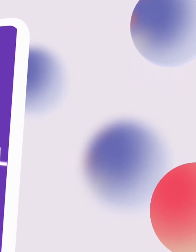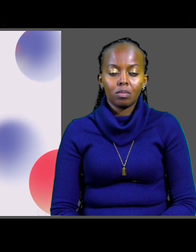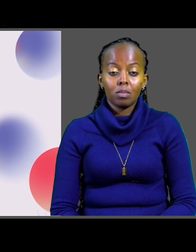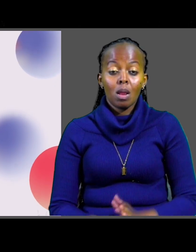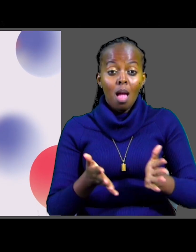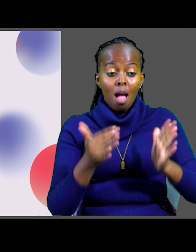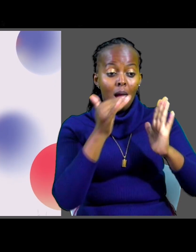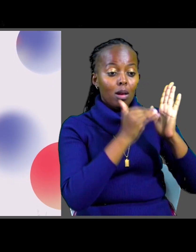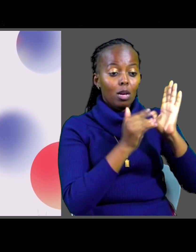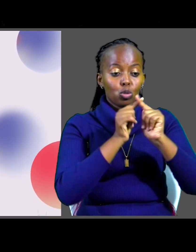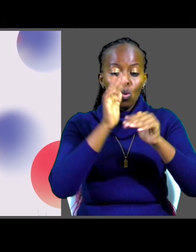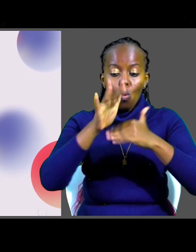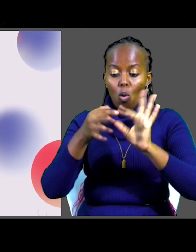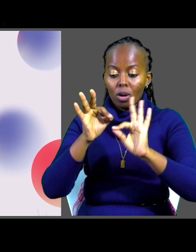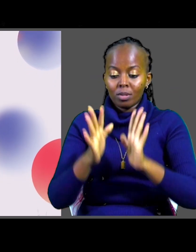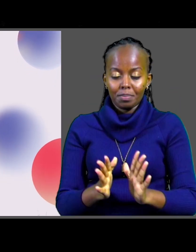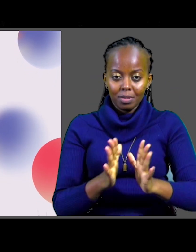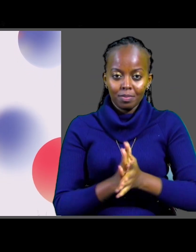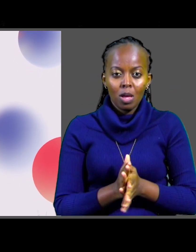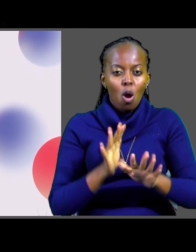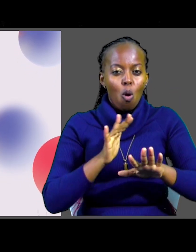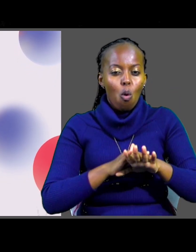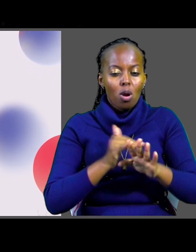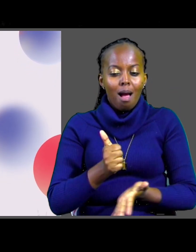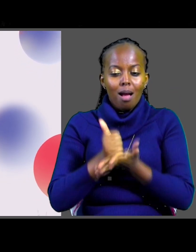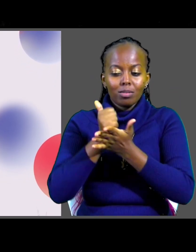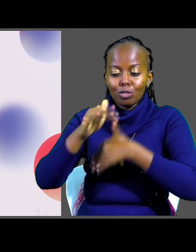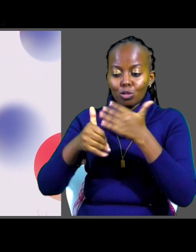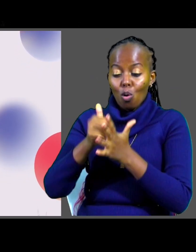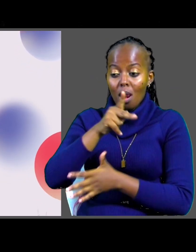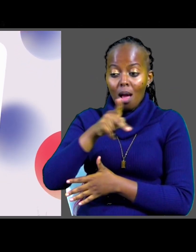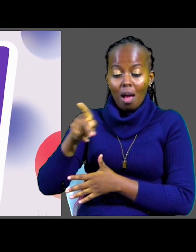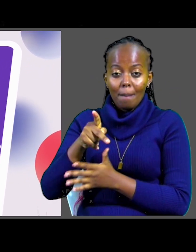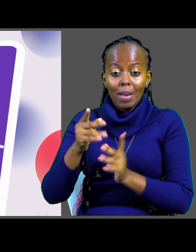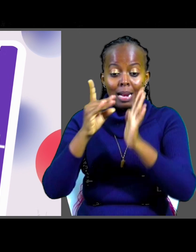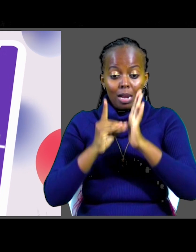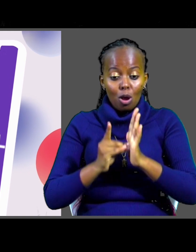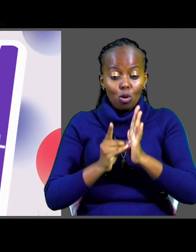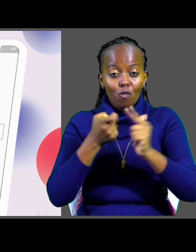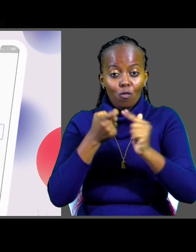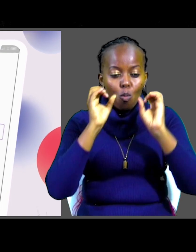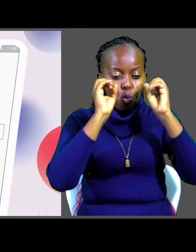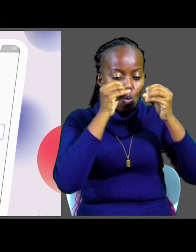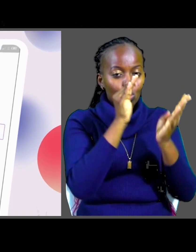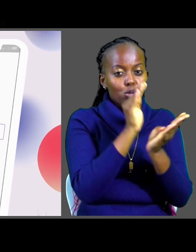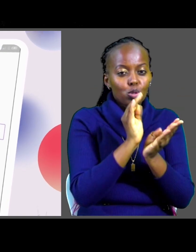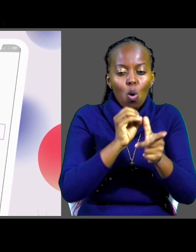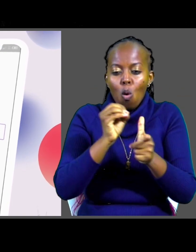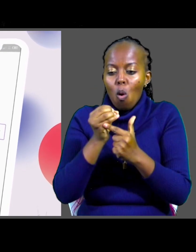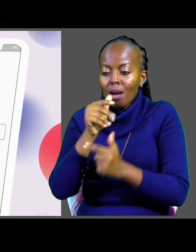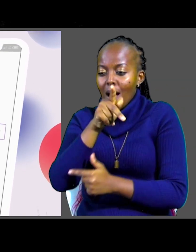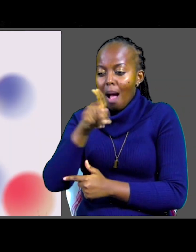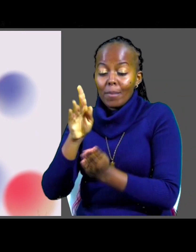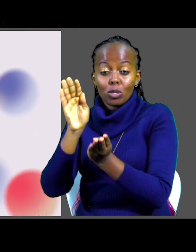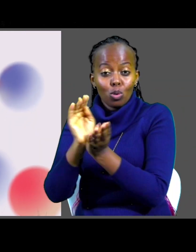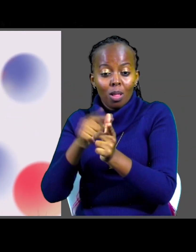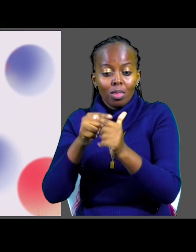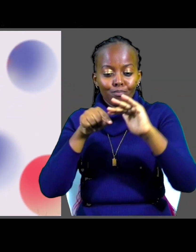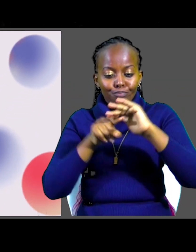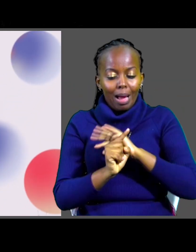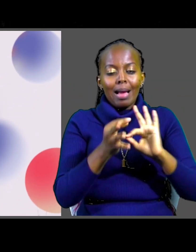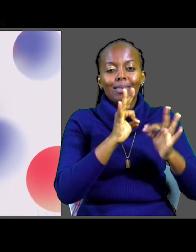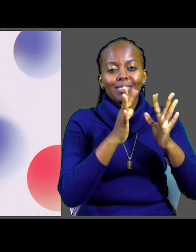different categories that you'll get in. Either you'll get in as a professional, you'll get in as an interpreter, you'll get in as a deaf person. So what happens is, after that, you're